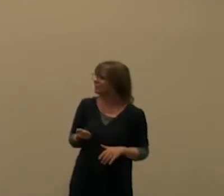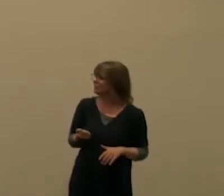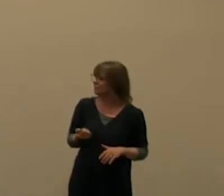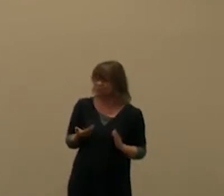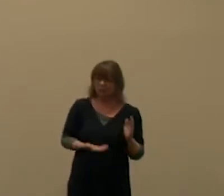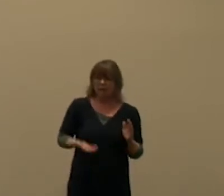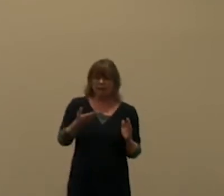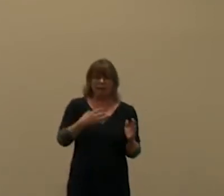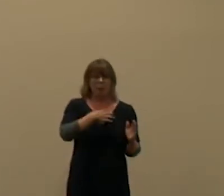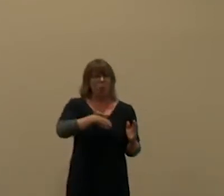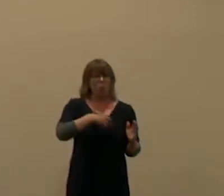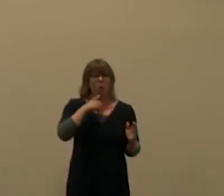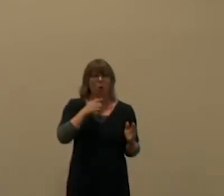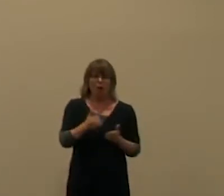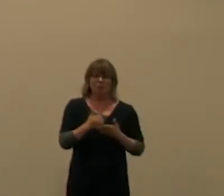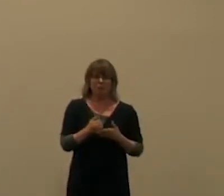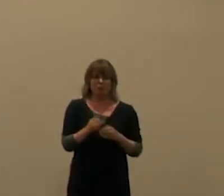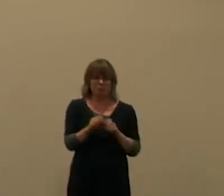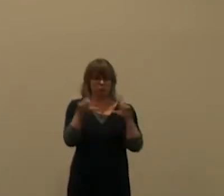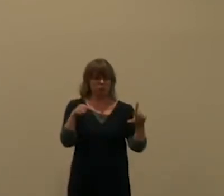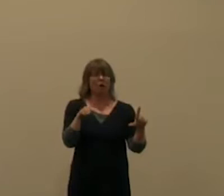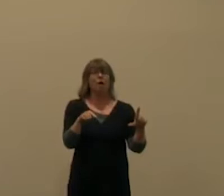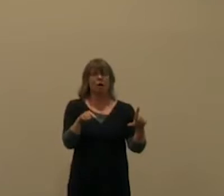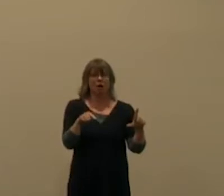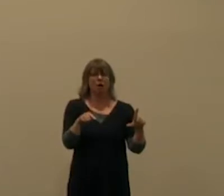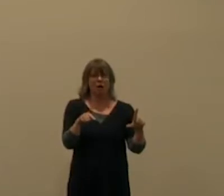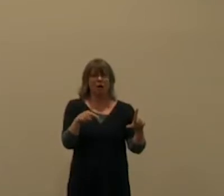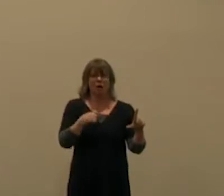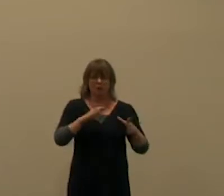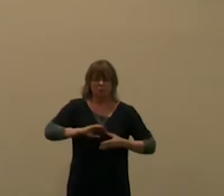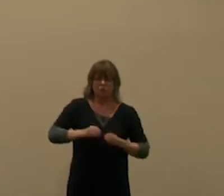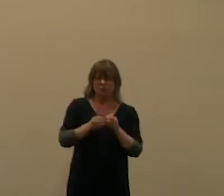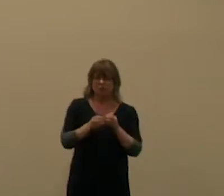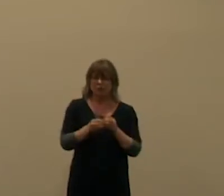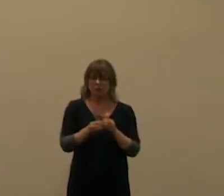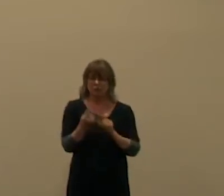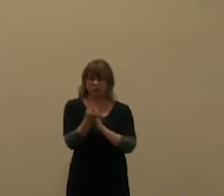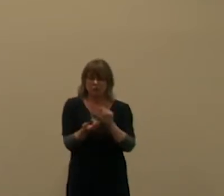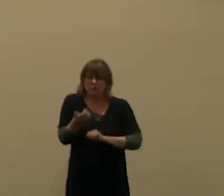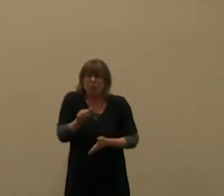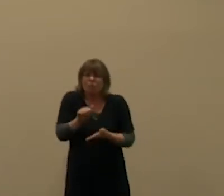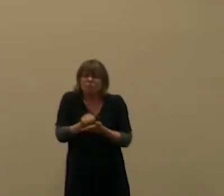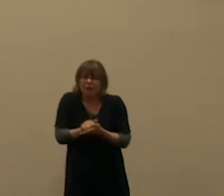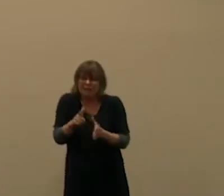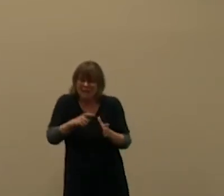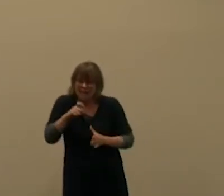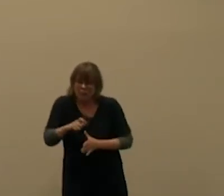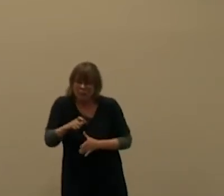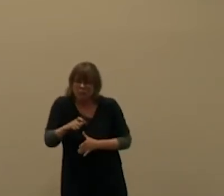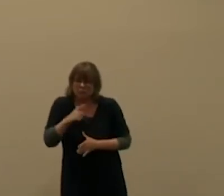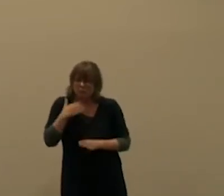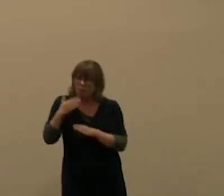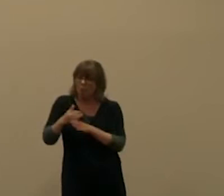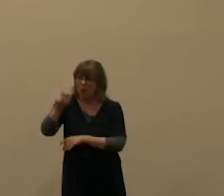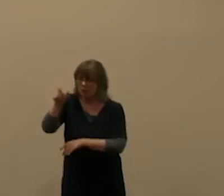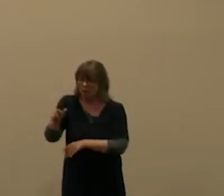a logo really helps me to see if I'm creating this meeting from the right account. So sometimes I'm working for a customer, I want to